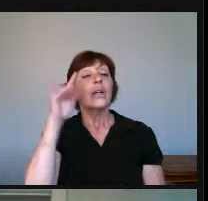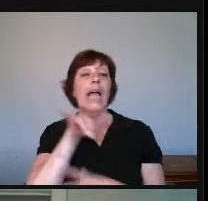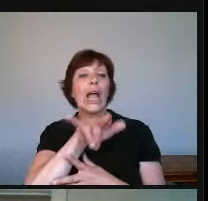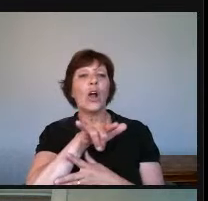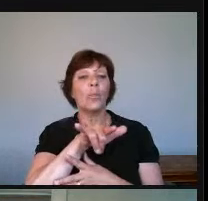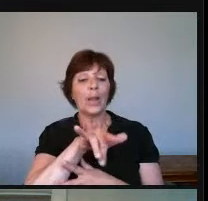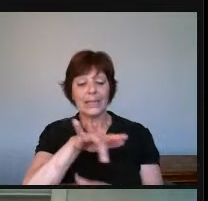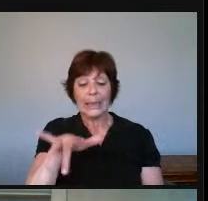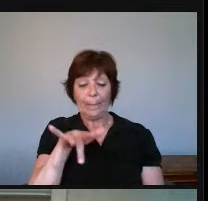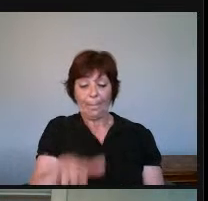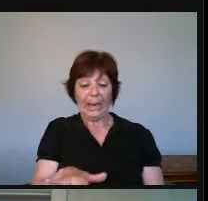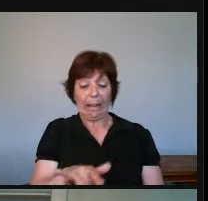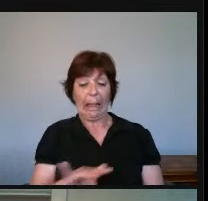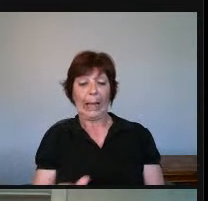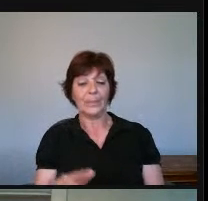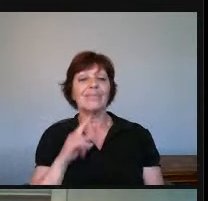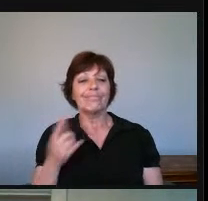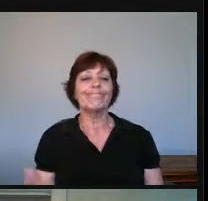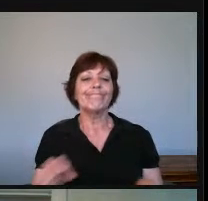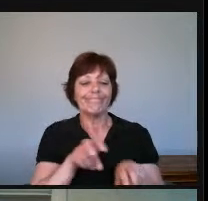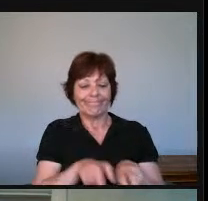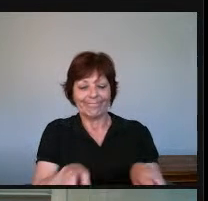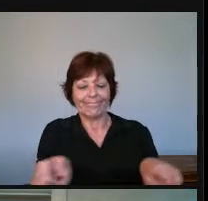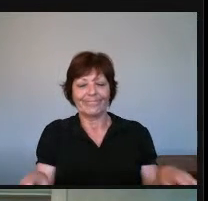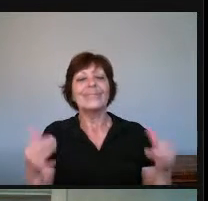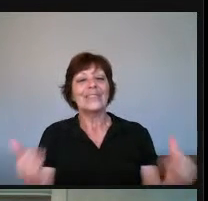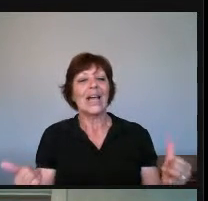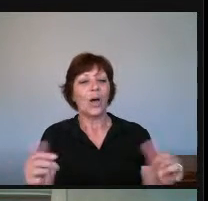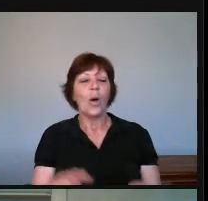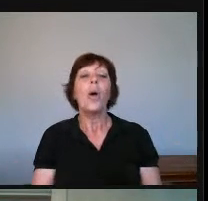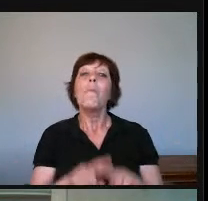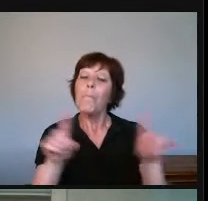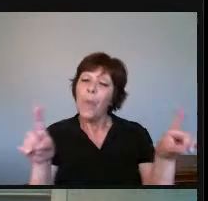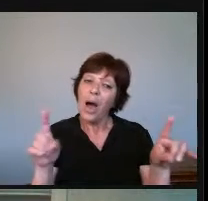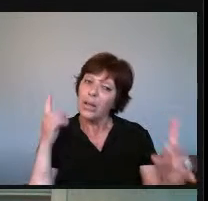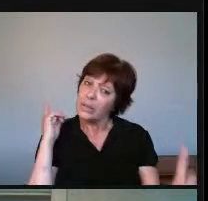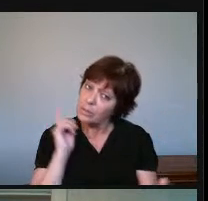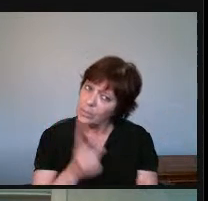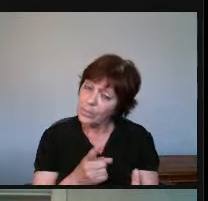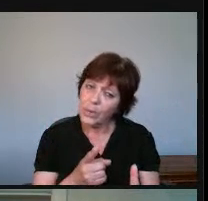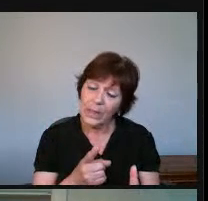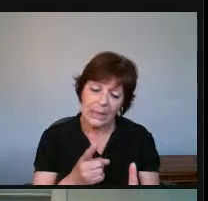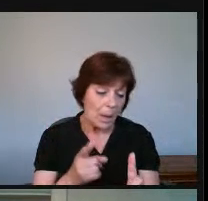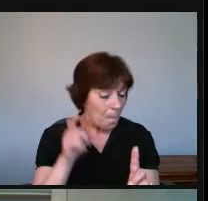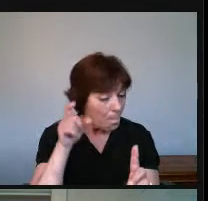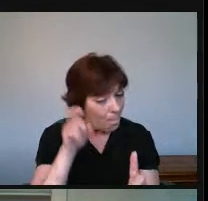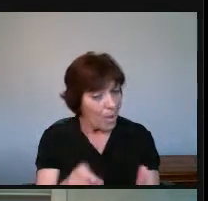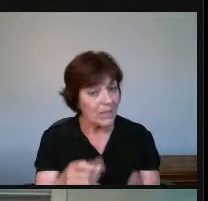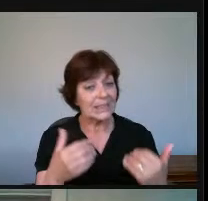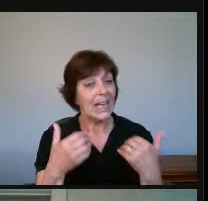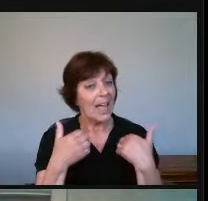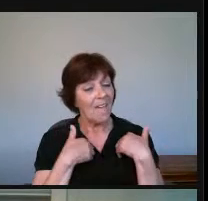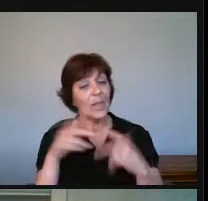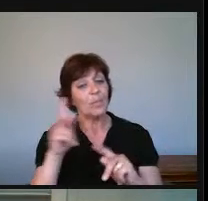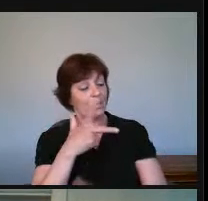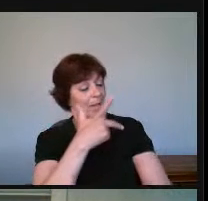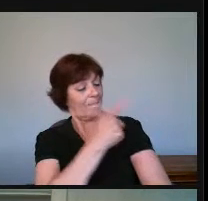So things are opening up, but the ticket to a lot of that is going to be getting